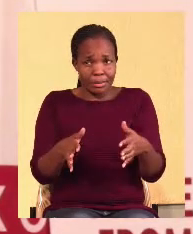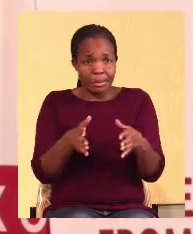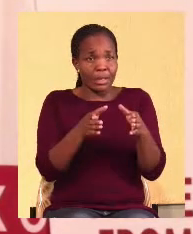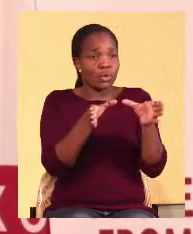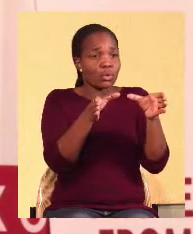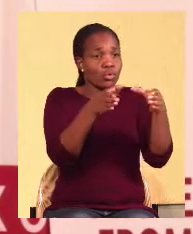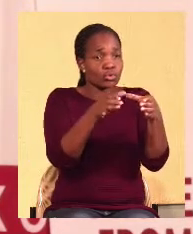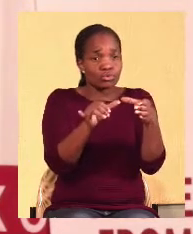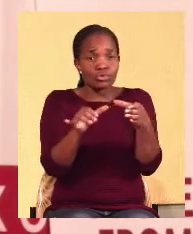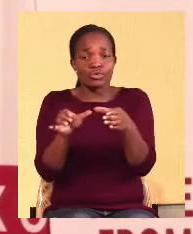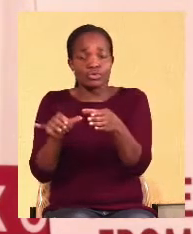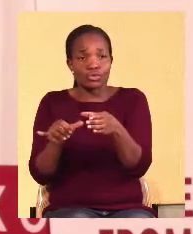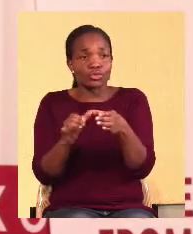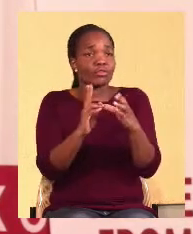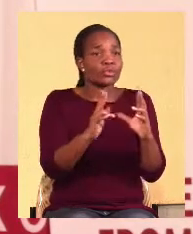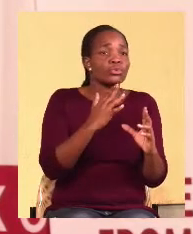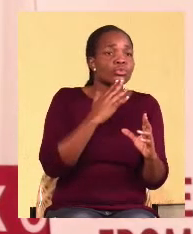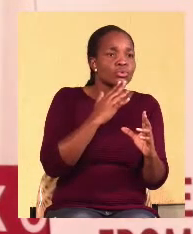targeted testing,